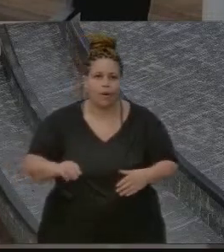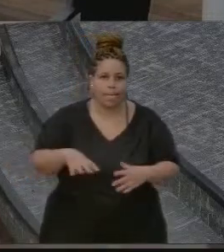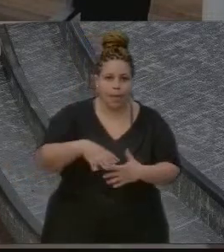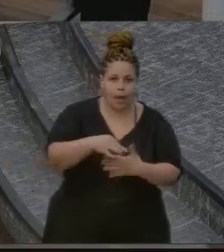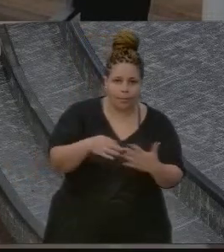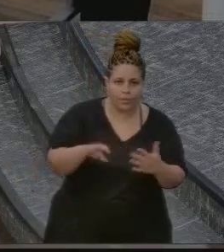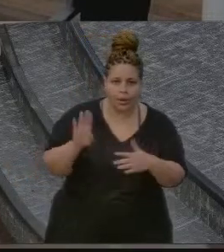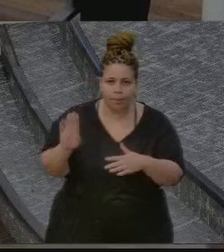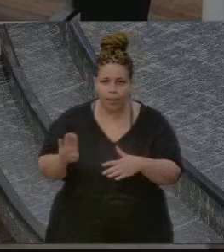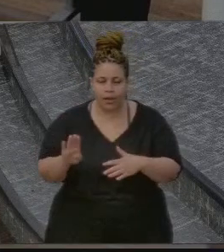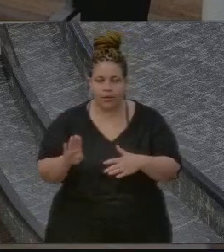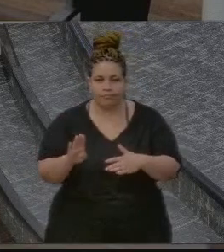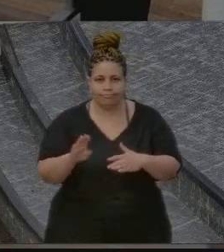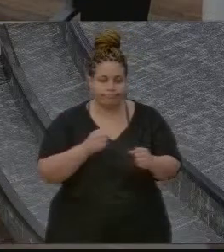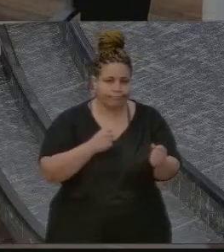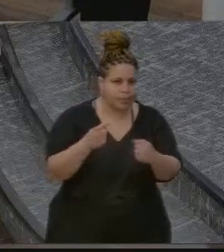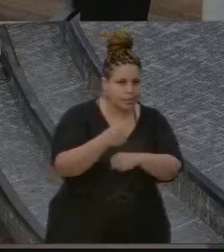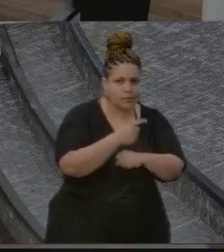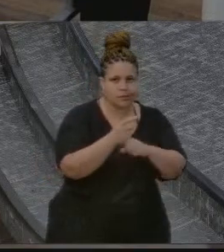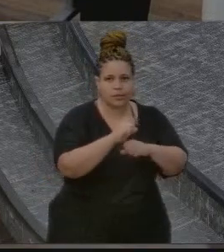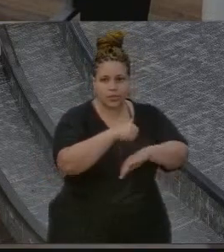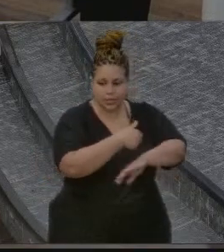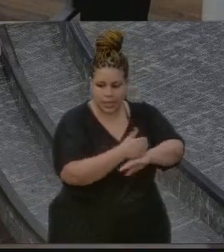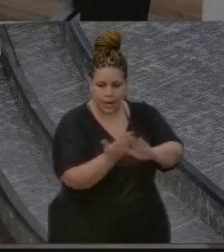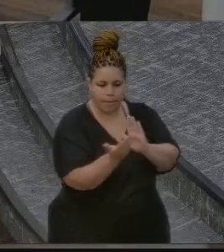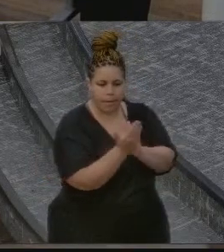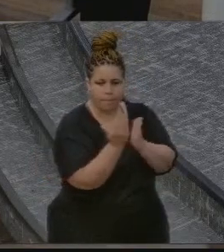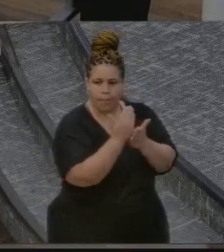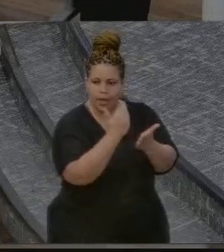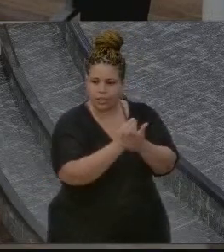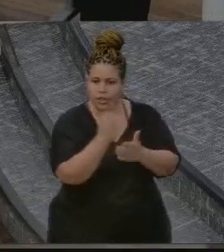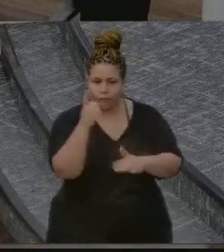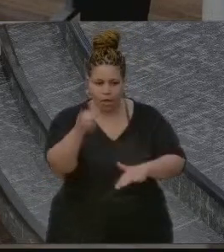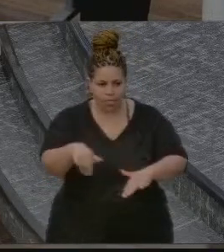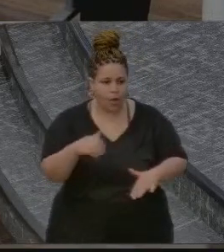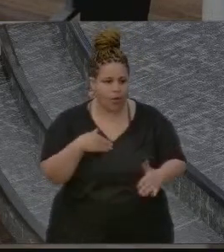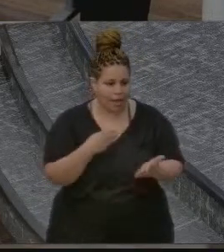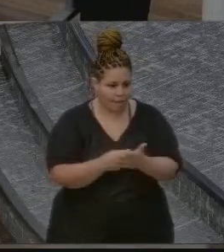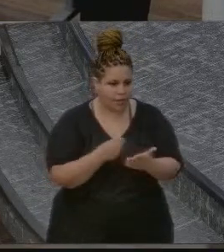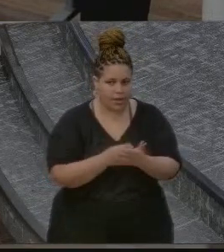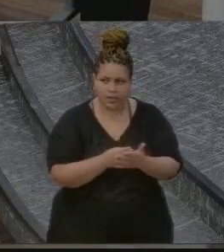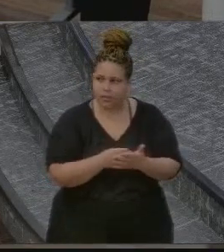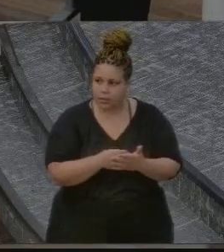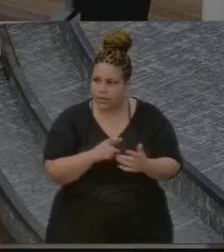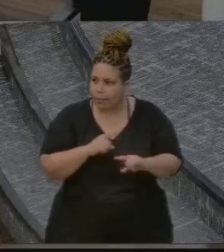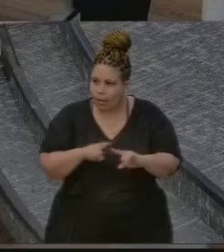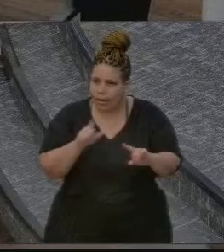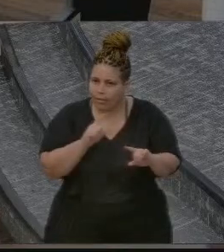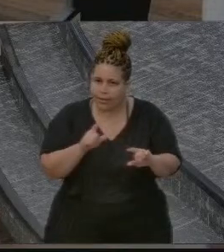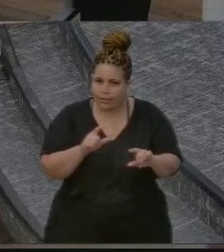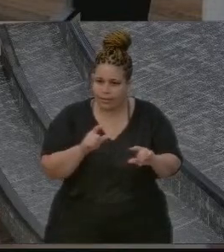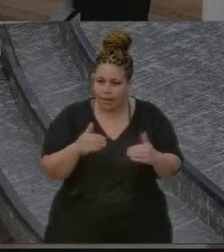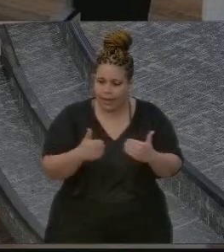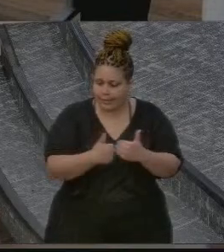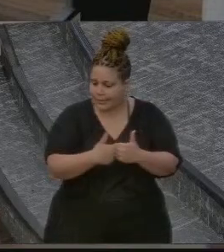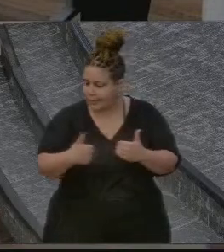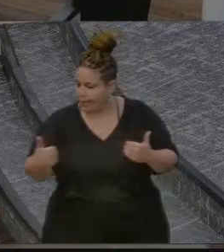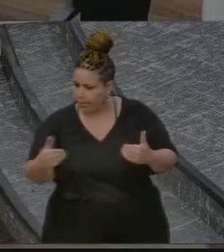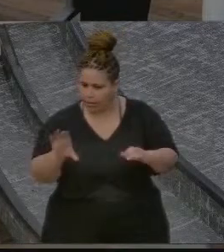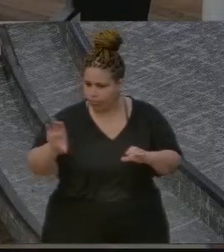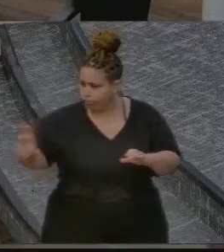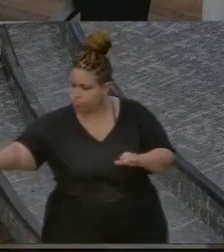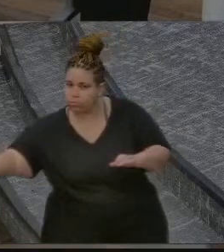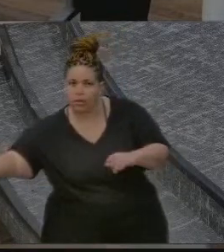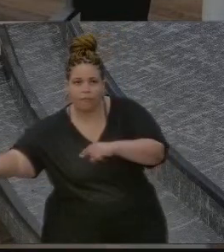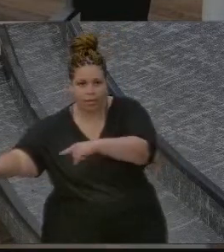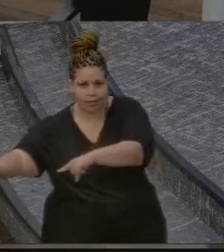it. We've got funding to do so, but there's nothing set aside or currently there for them to do